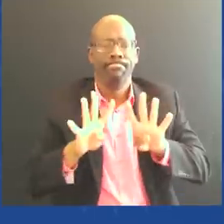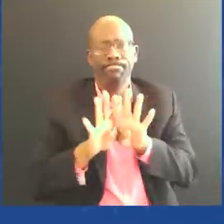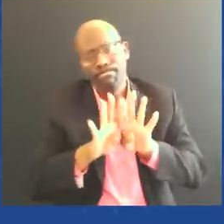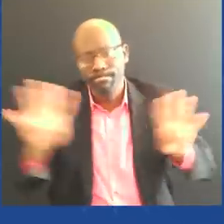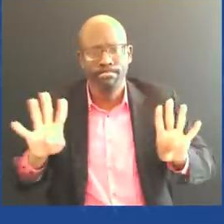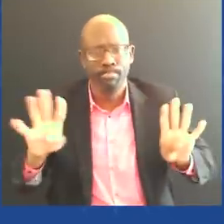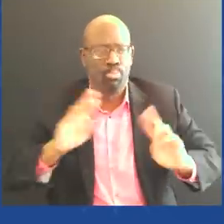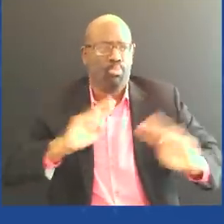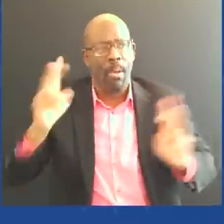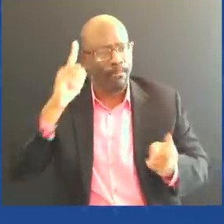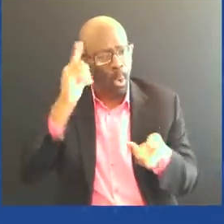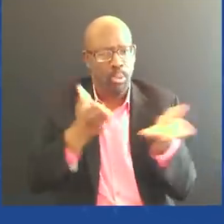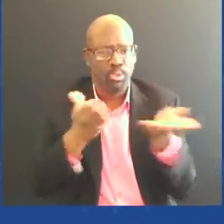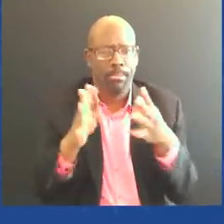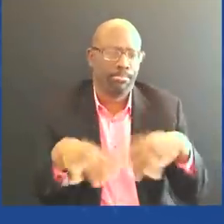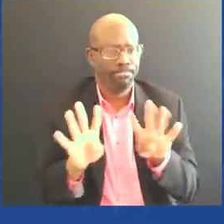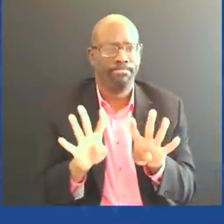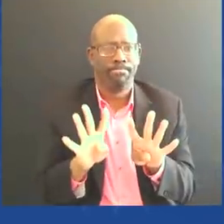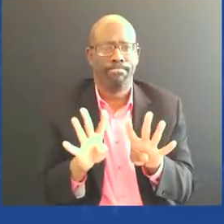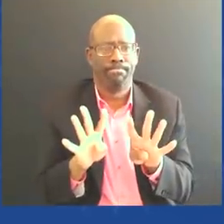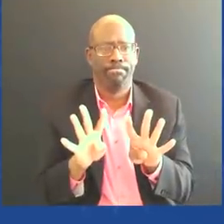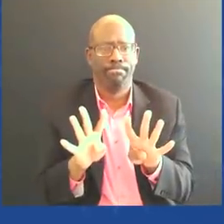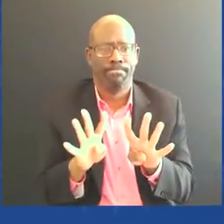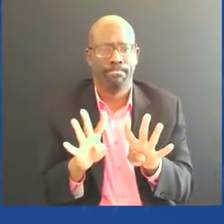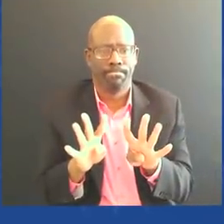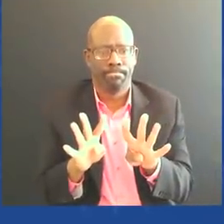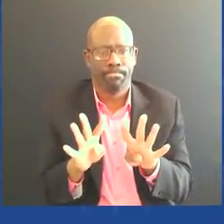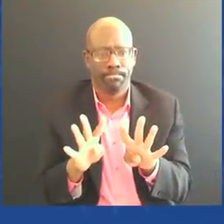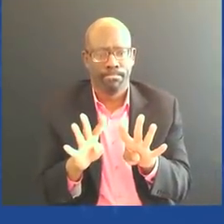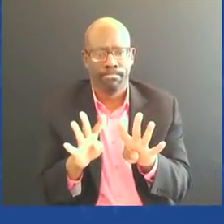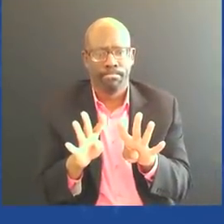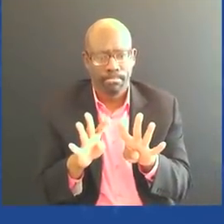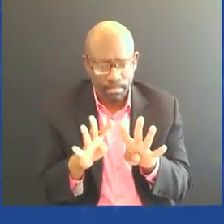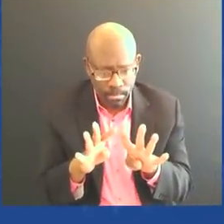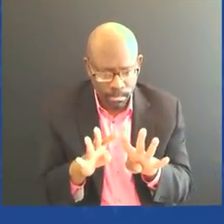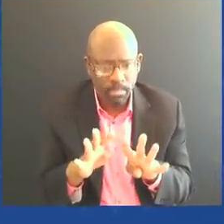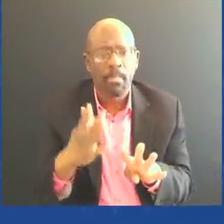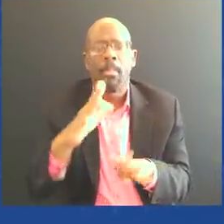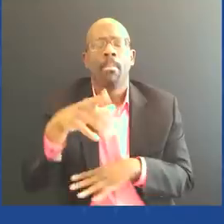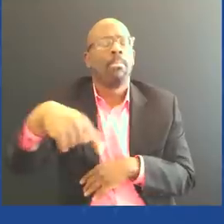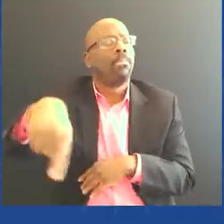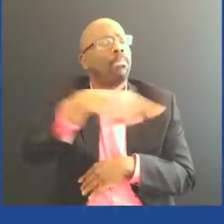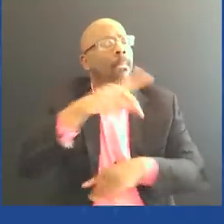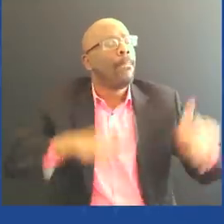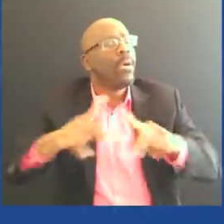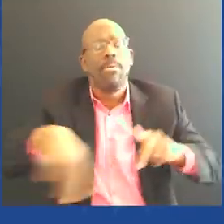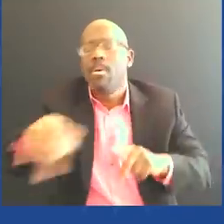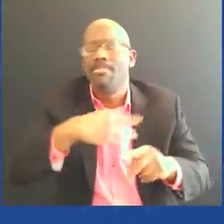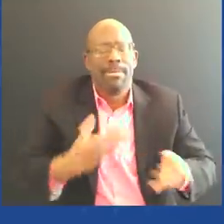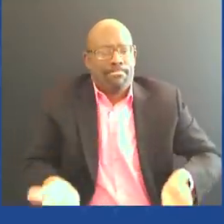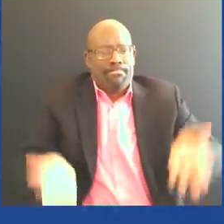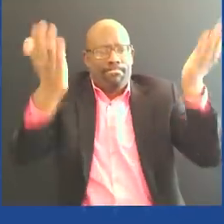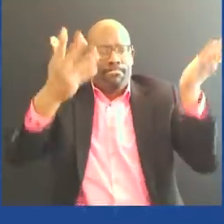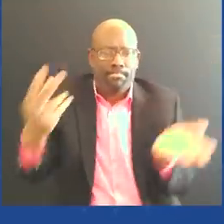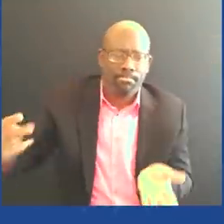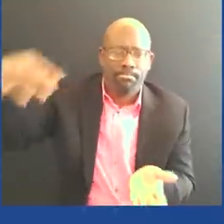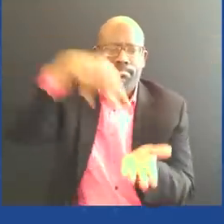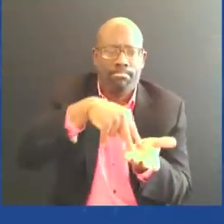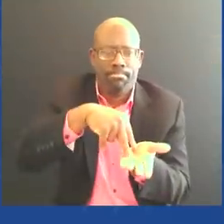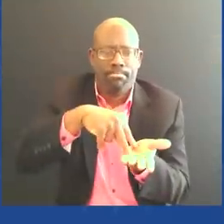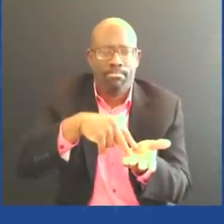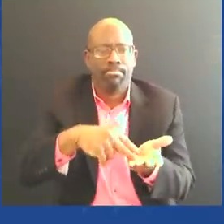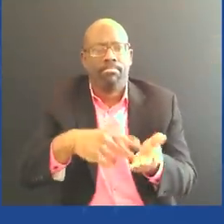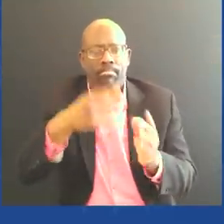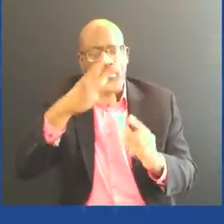Will the guests please rise and remain standing for the arrival of our official party, honors, the presentation of colors, our national anthem, and the invocation.